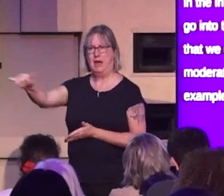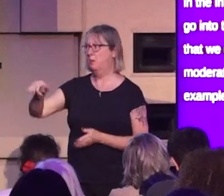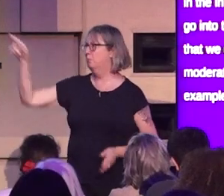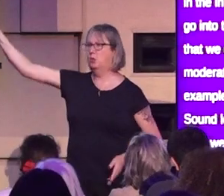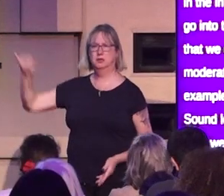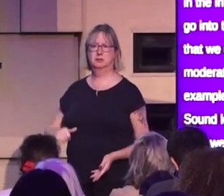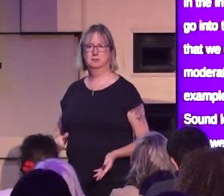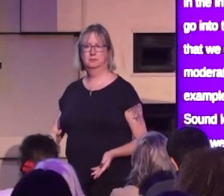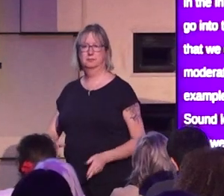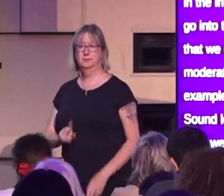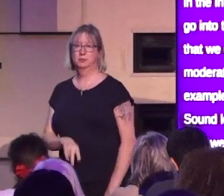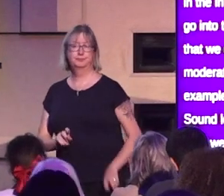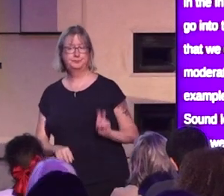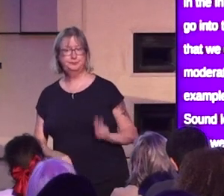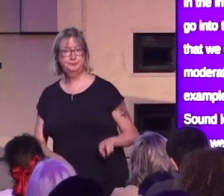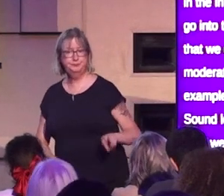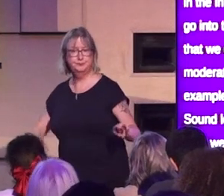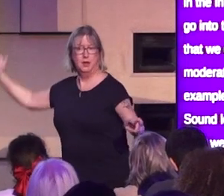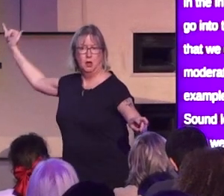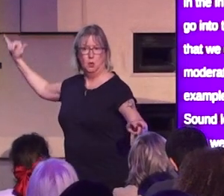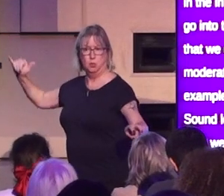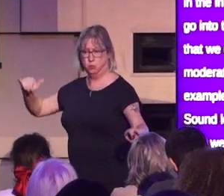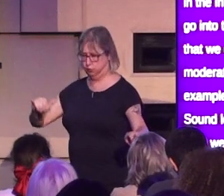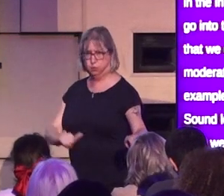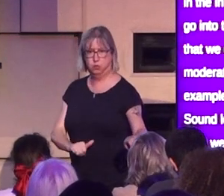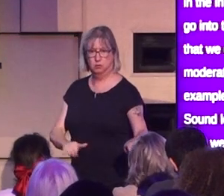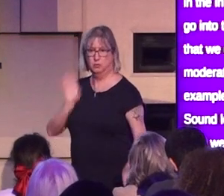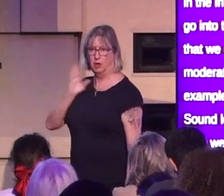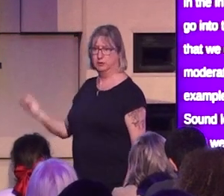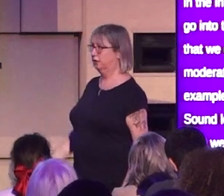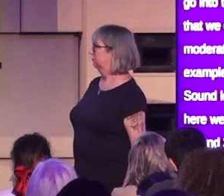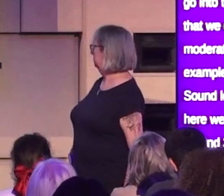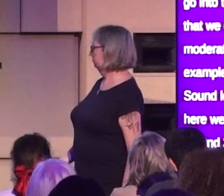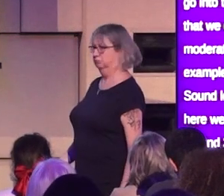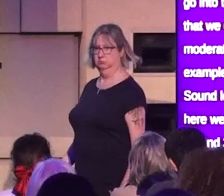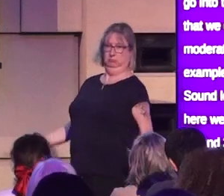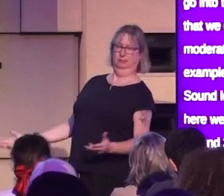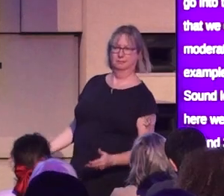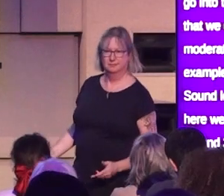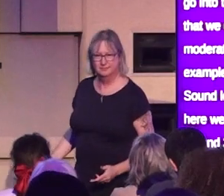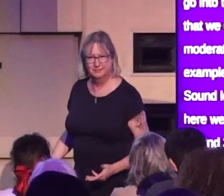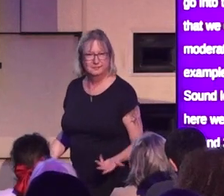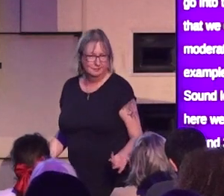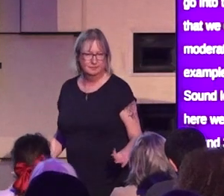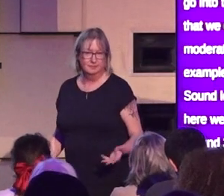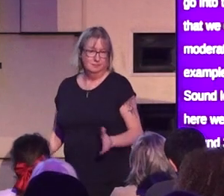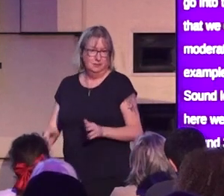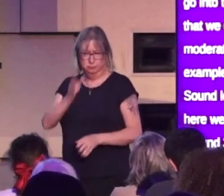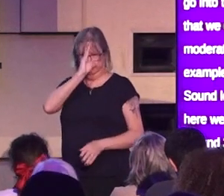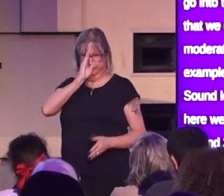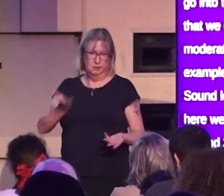able to hear it. That's how severe the hearing loss can be. we need to recognize that it's very,